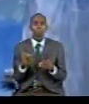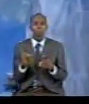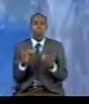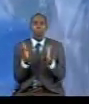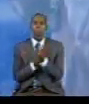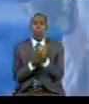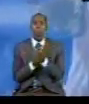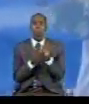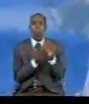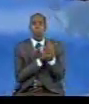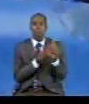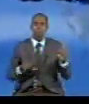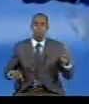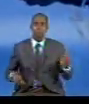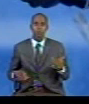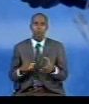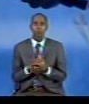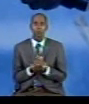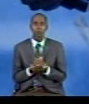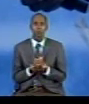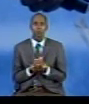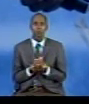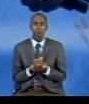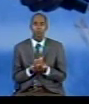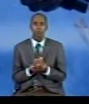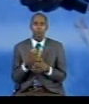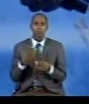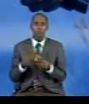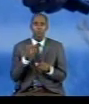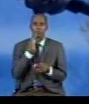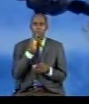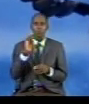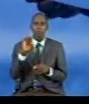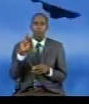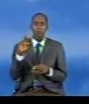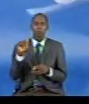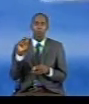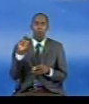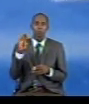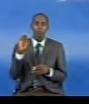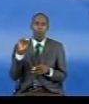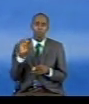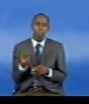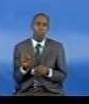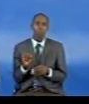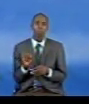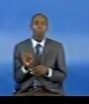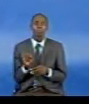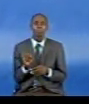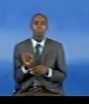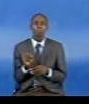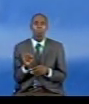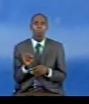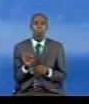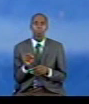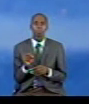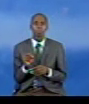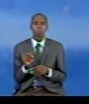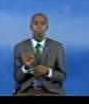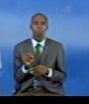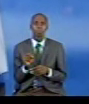Lord. My name is Francis Emmanuel from Emmanuel District Okaka